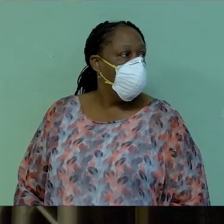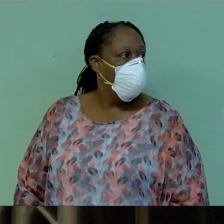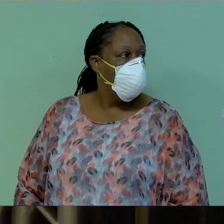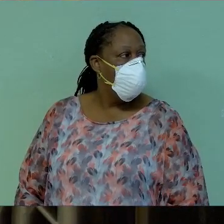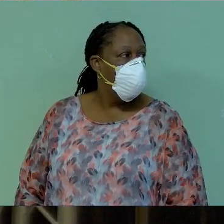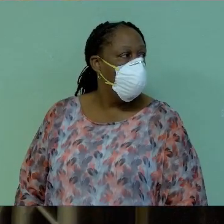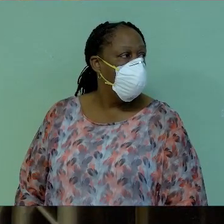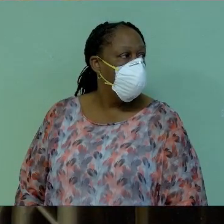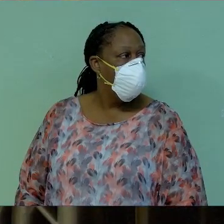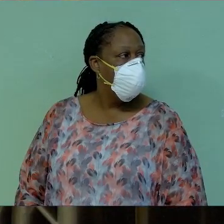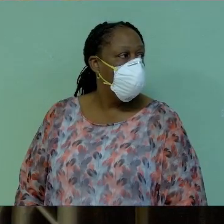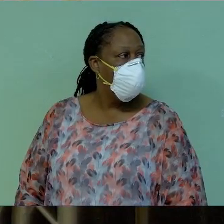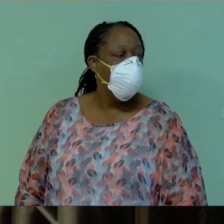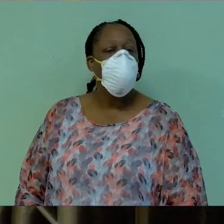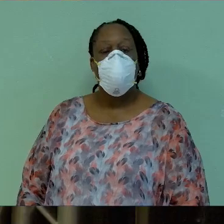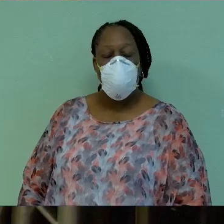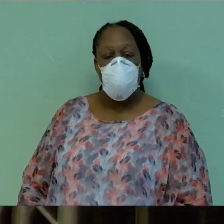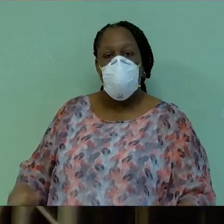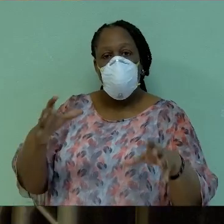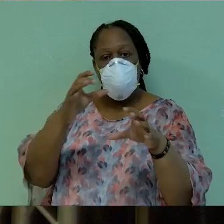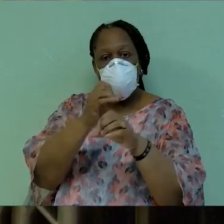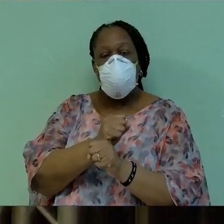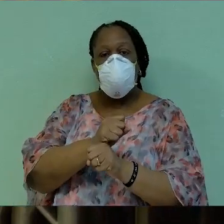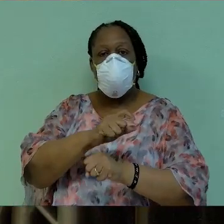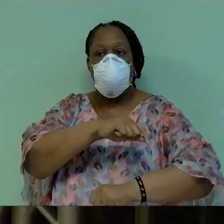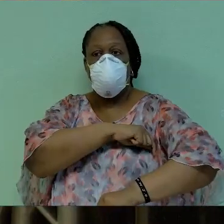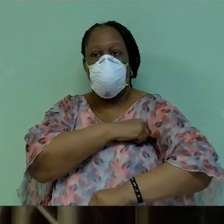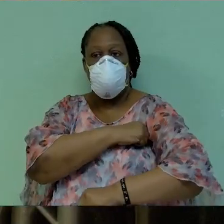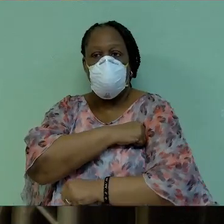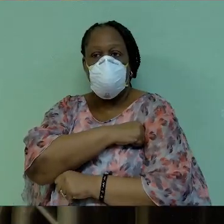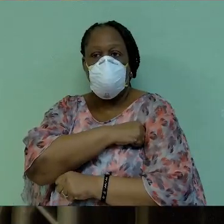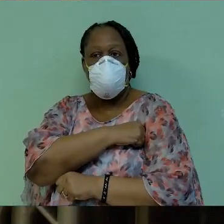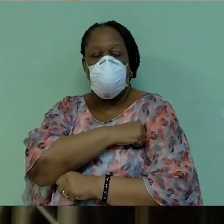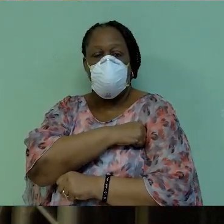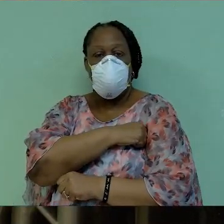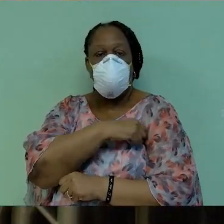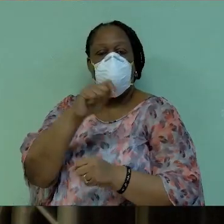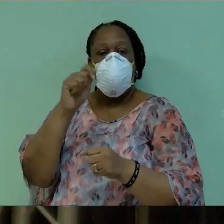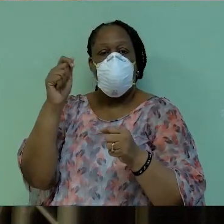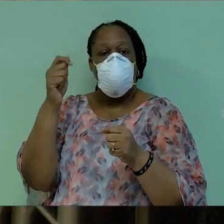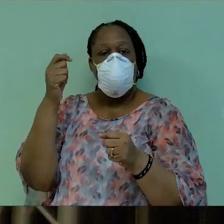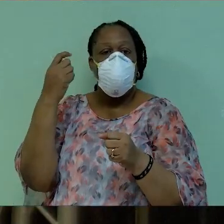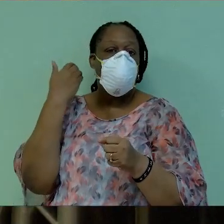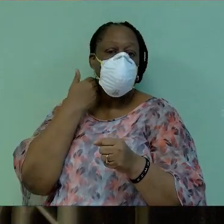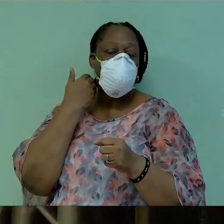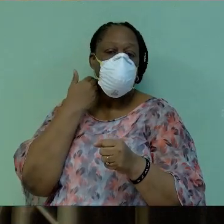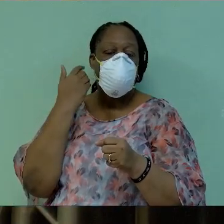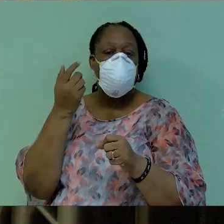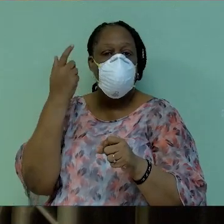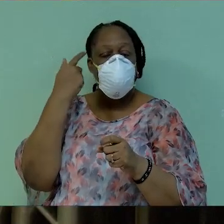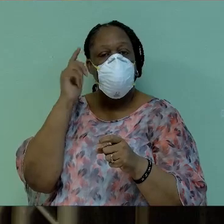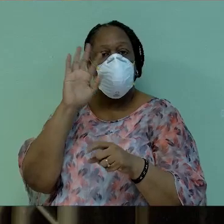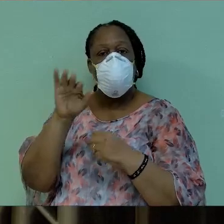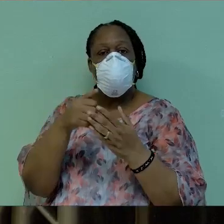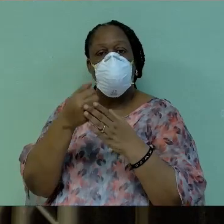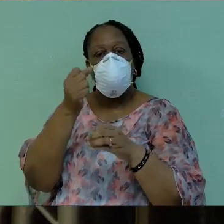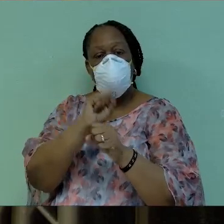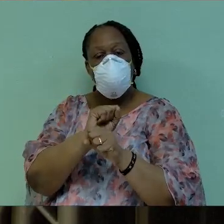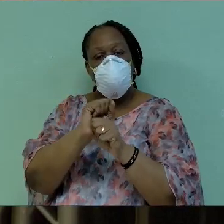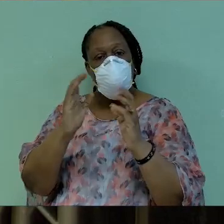to source a thermometer to check the temperature of the staff when they enter the prison also. So these were some